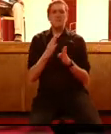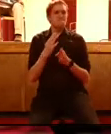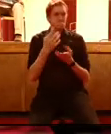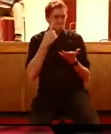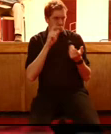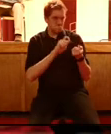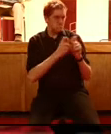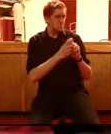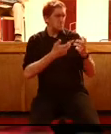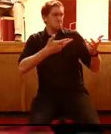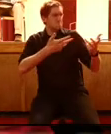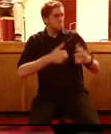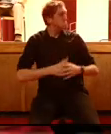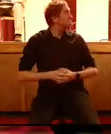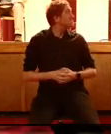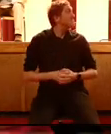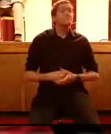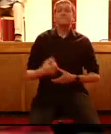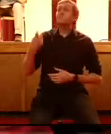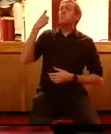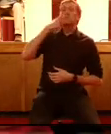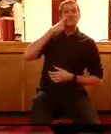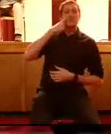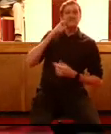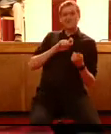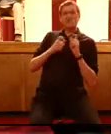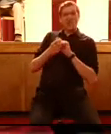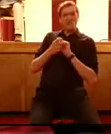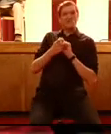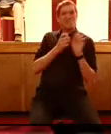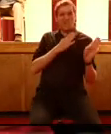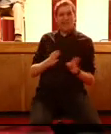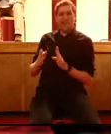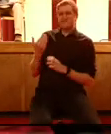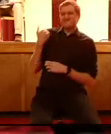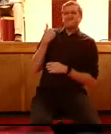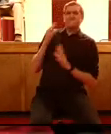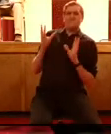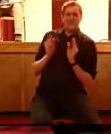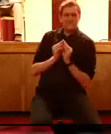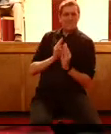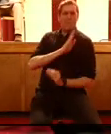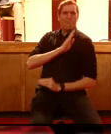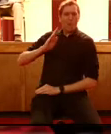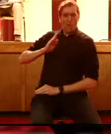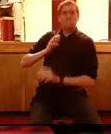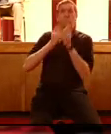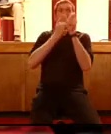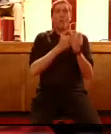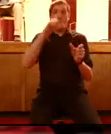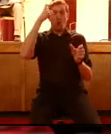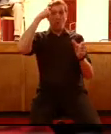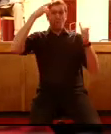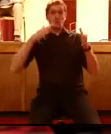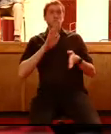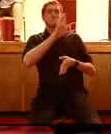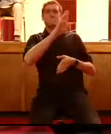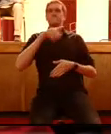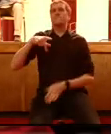made? Well, we just reopening plan at the last school board meeting to follow the Governor Stacey